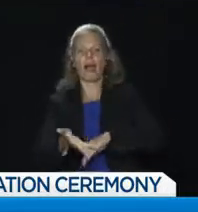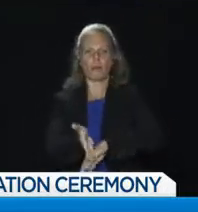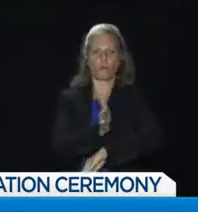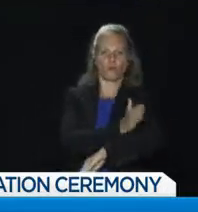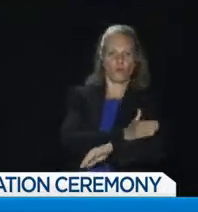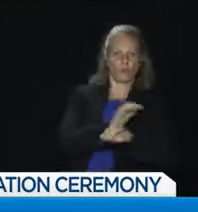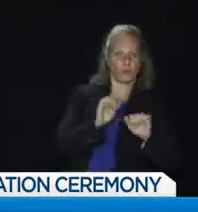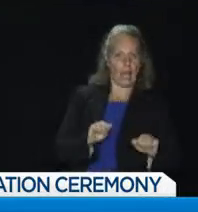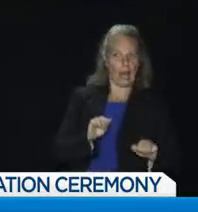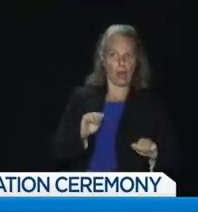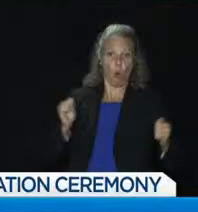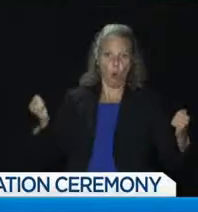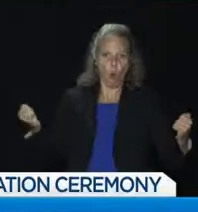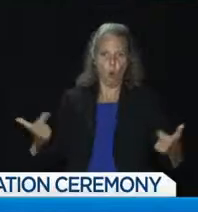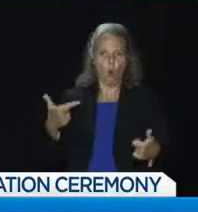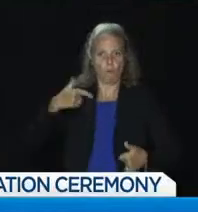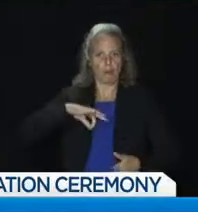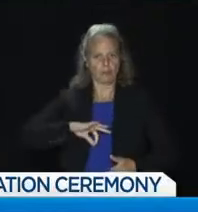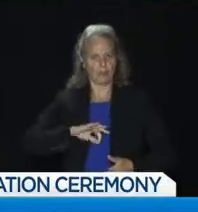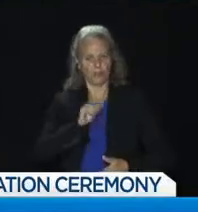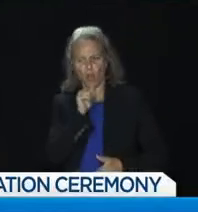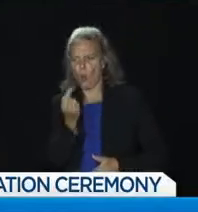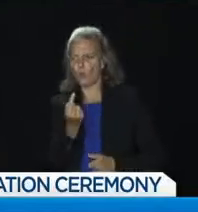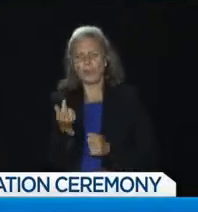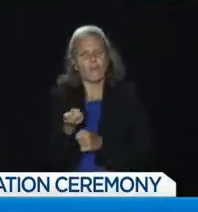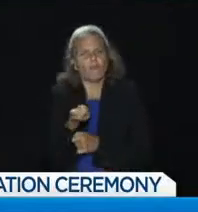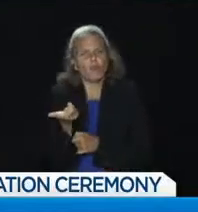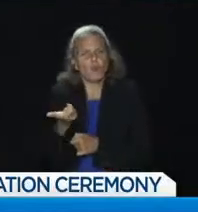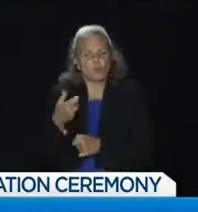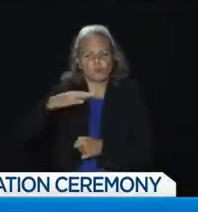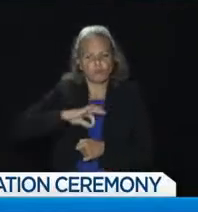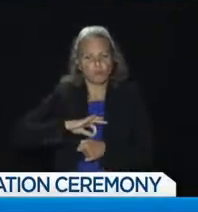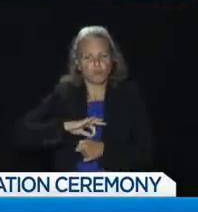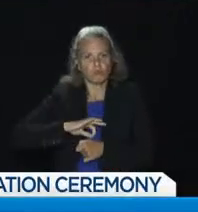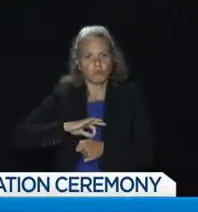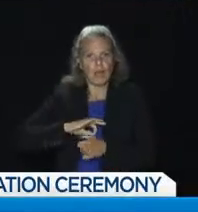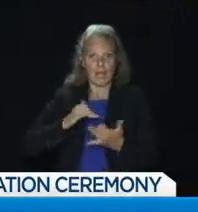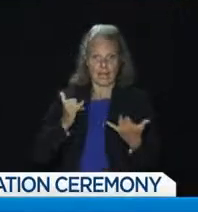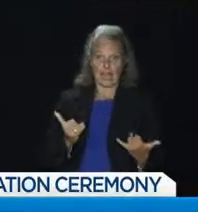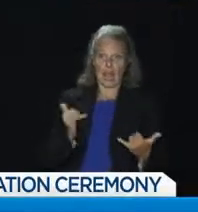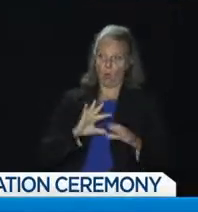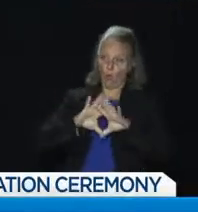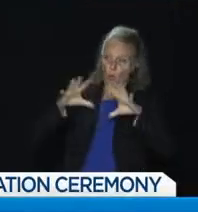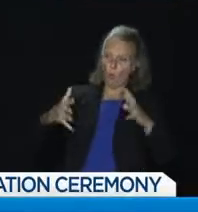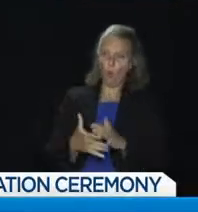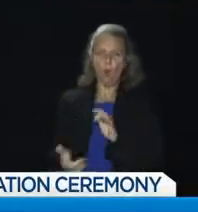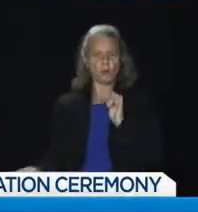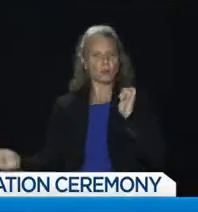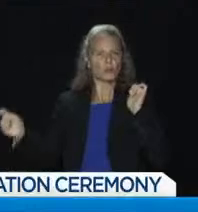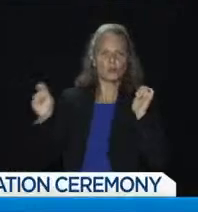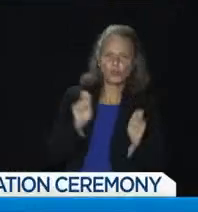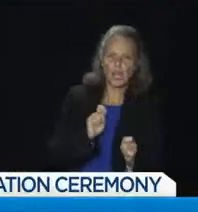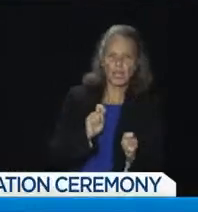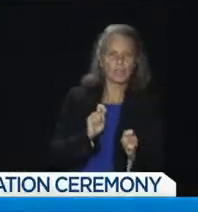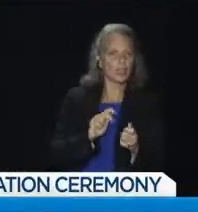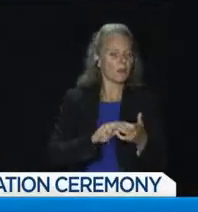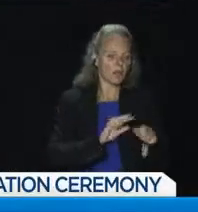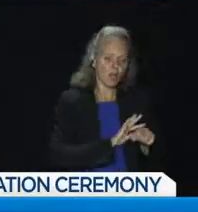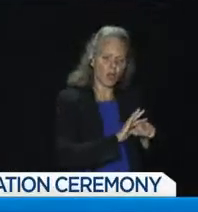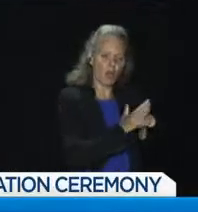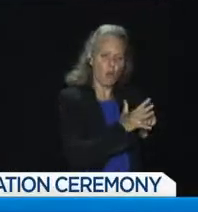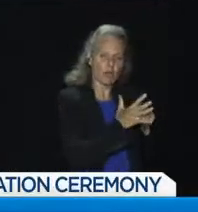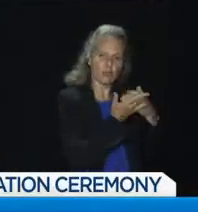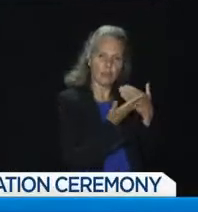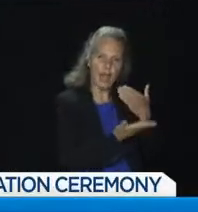In this moment of unprecedented change, of rebuilding from the pandemic, of fighting the climate